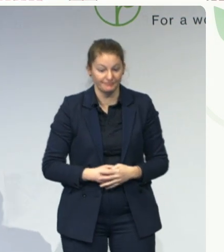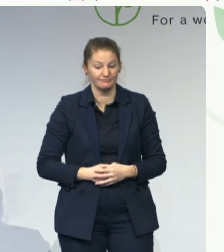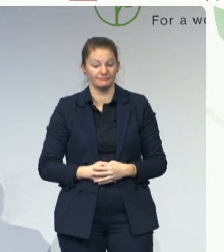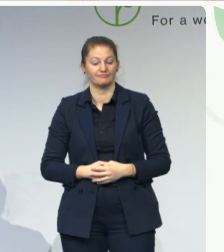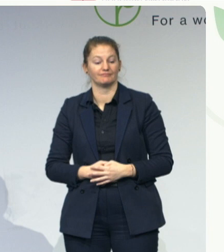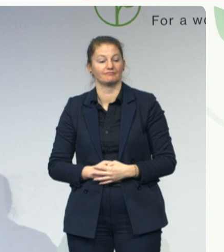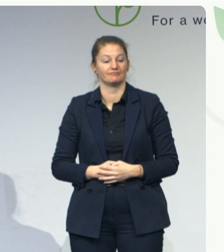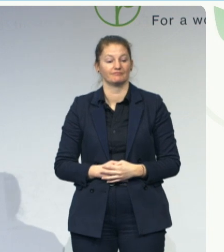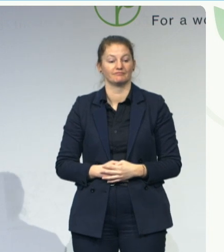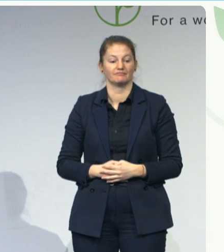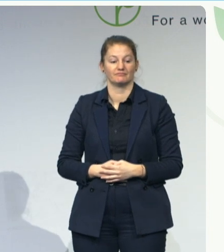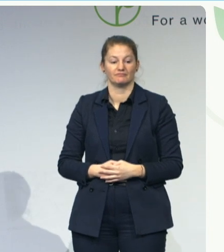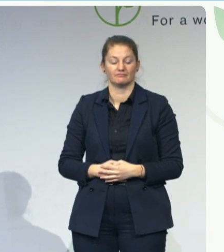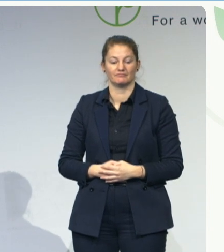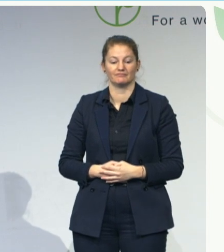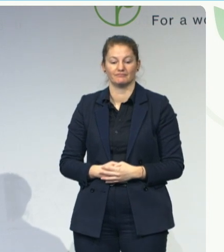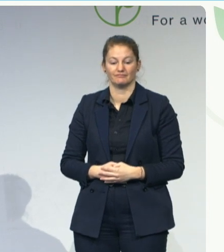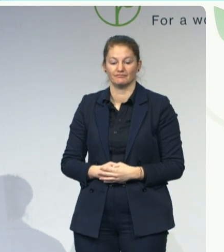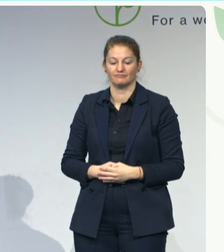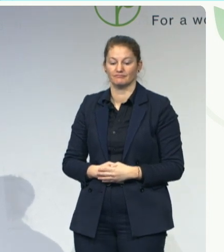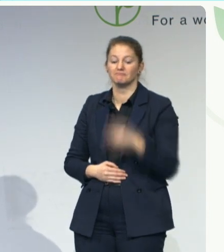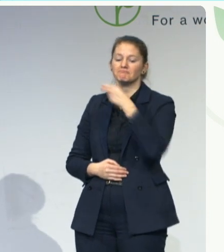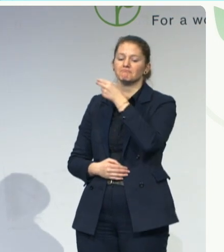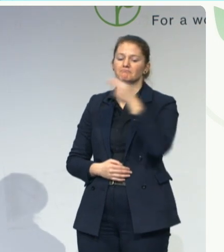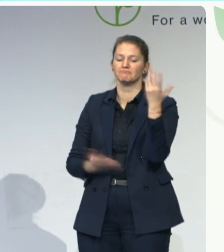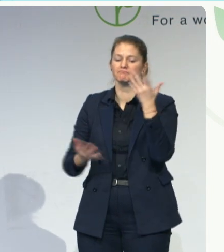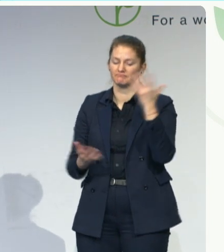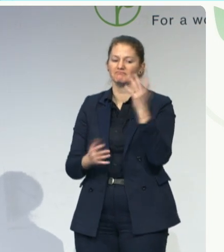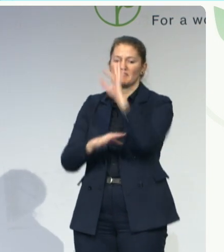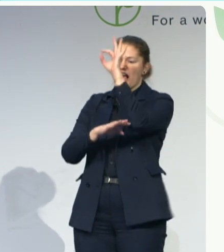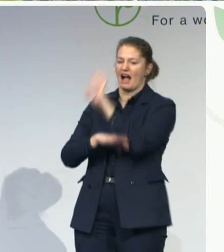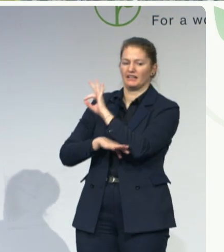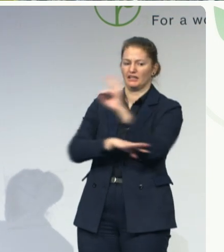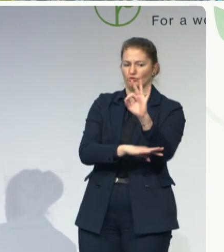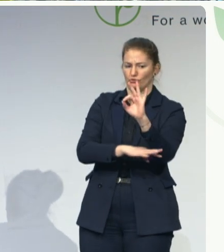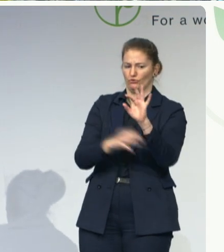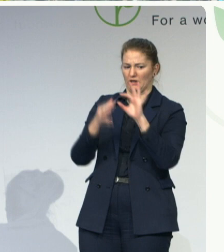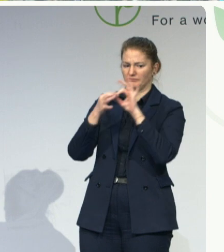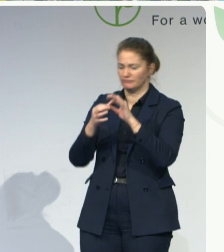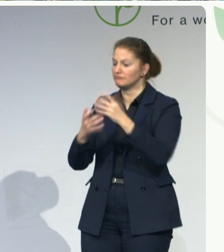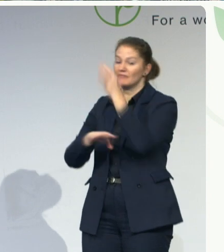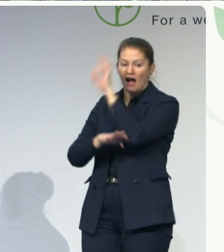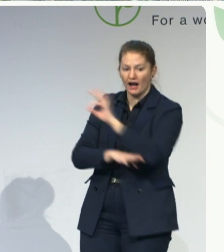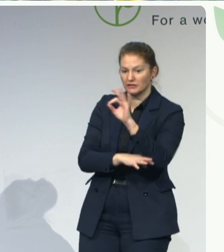of professionals, particularly architects and urban planners, about integrating universal